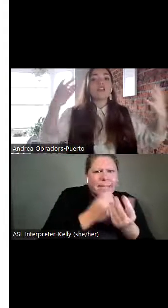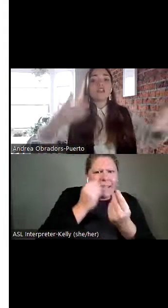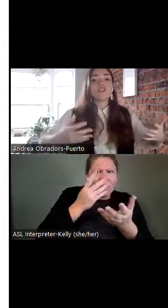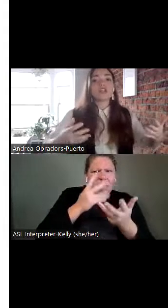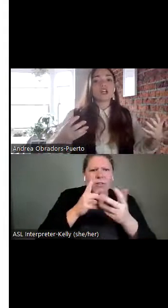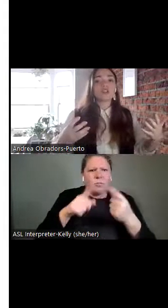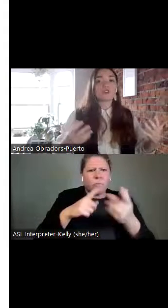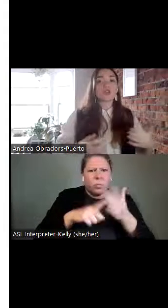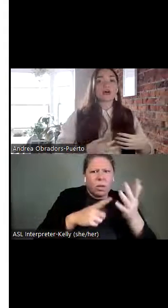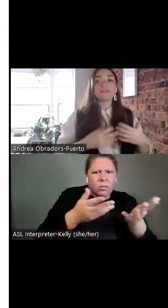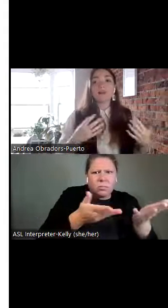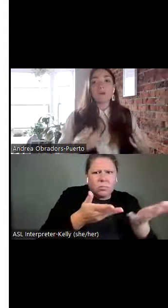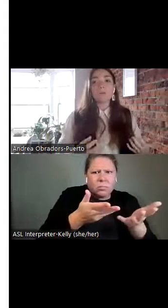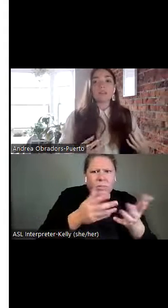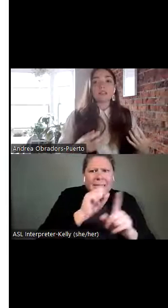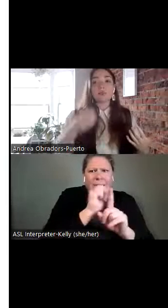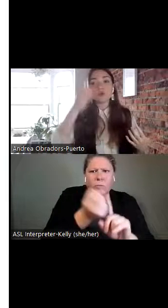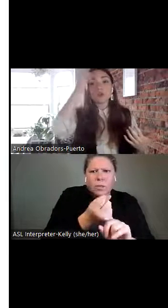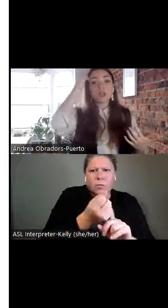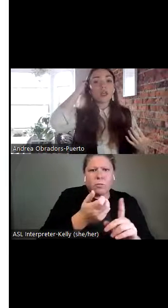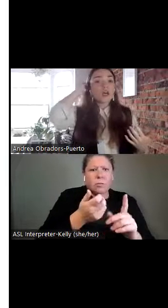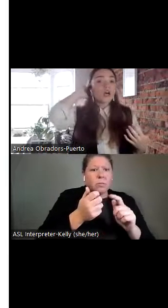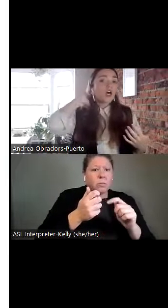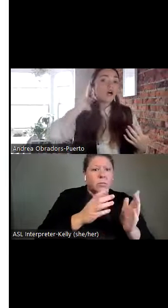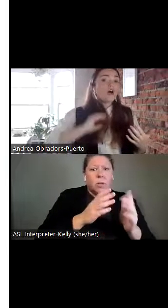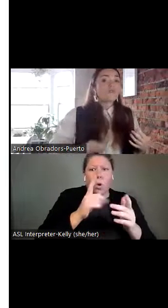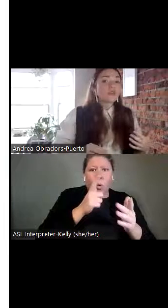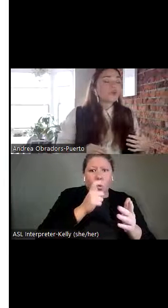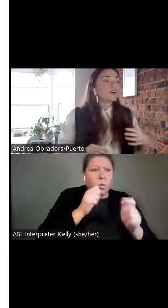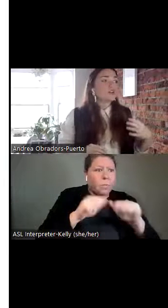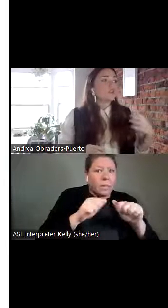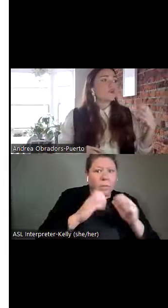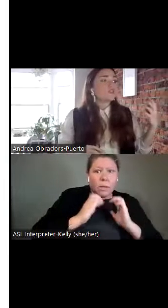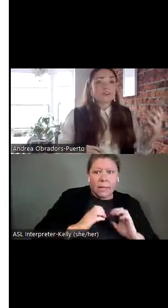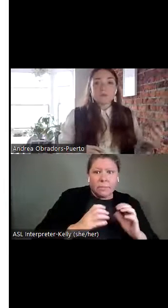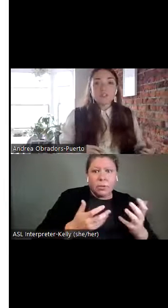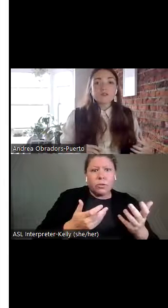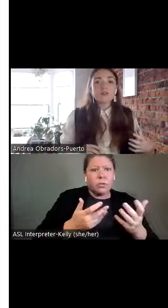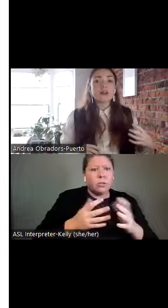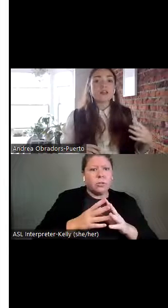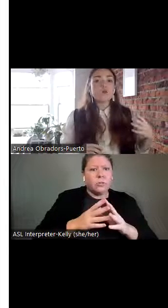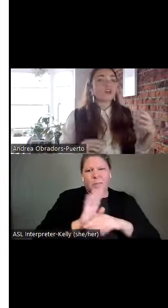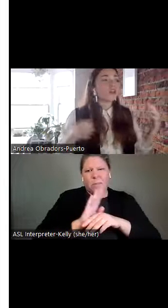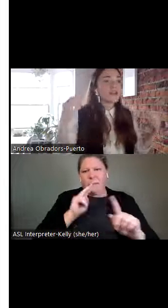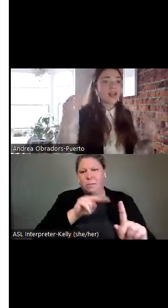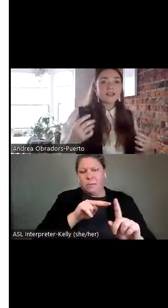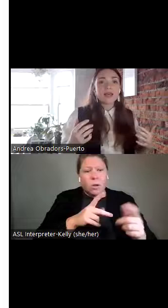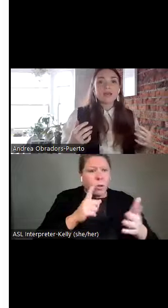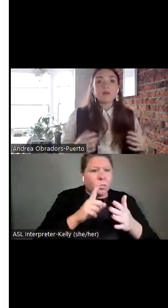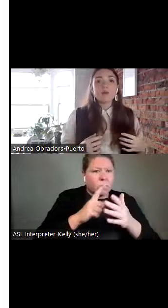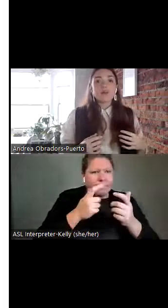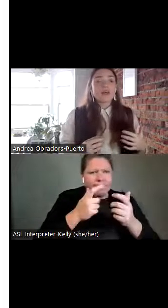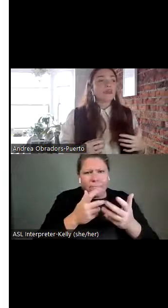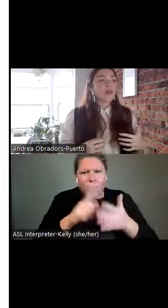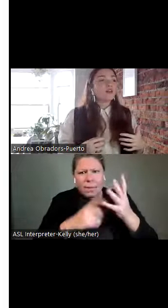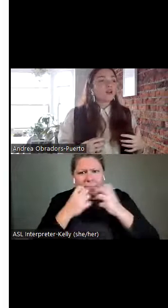or potential customers at the company's point of view. So understanding the mission value, what connects